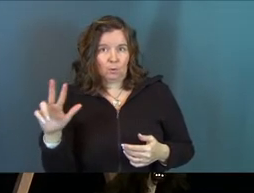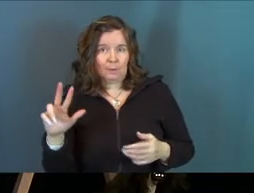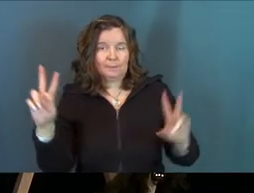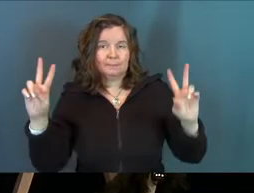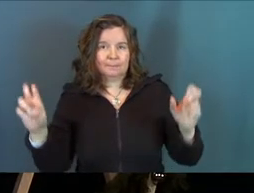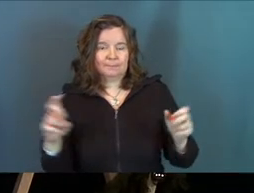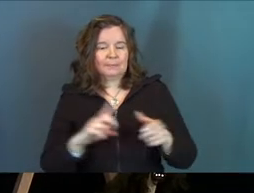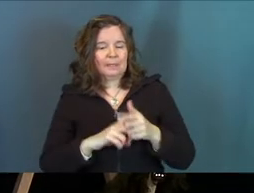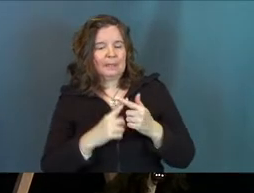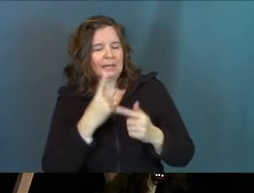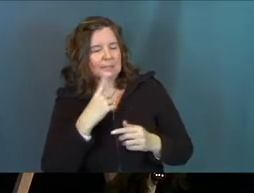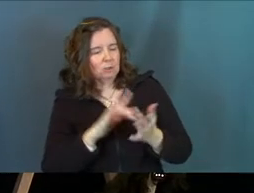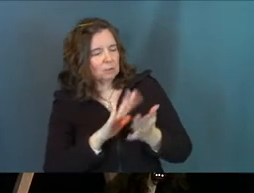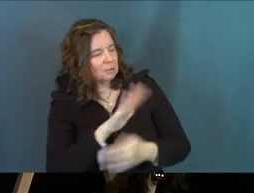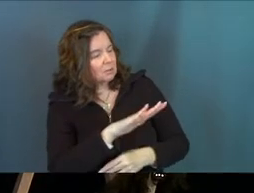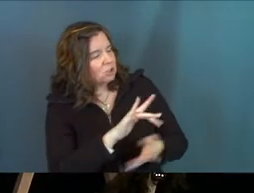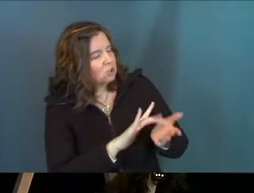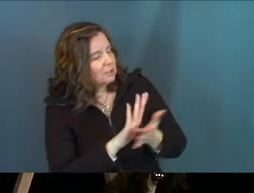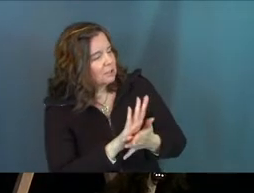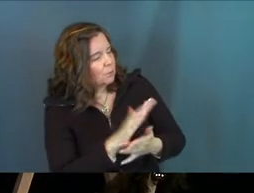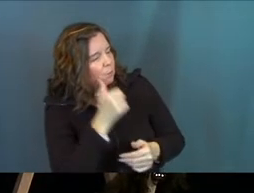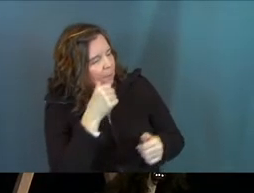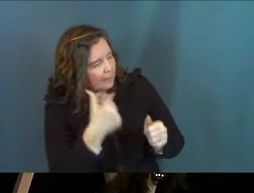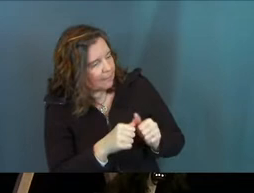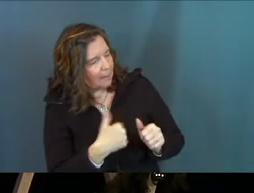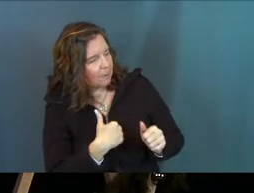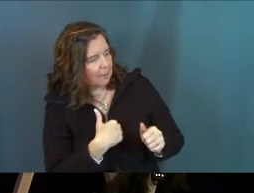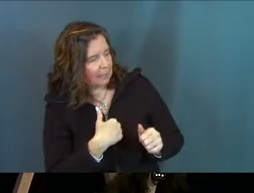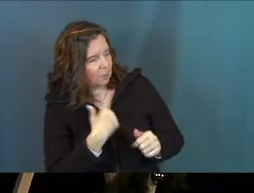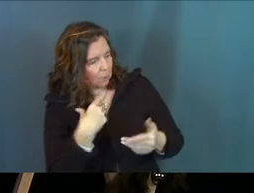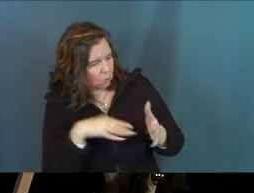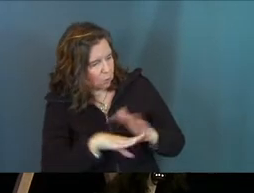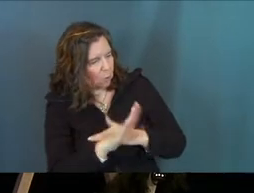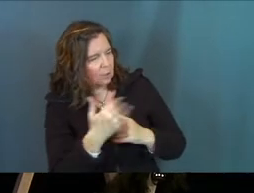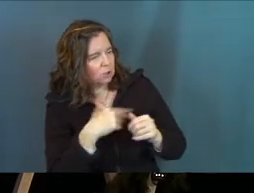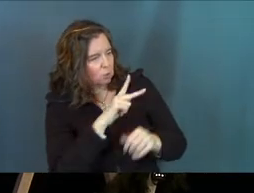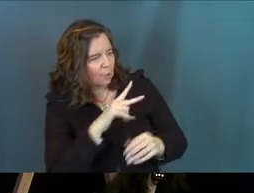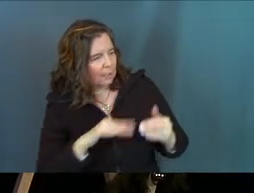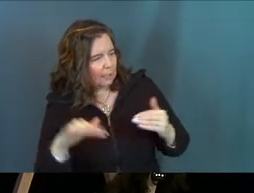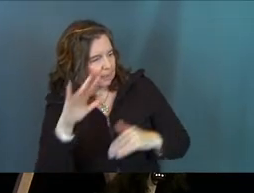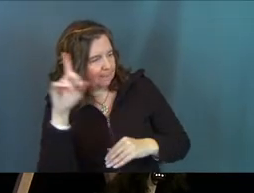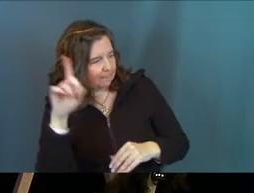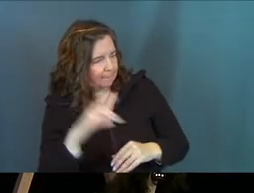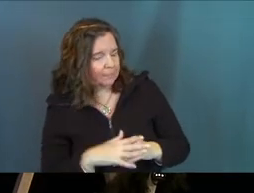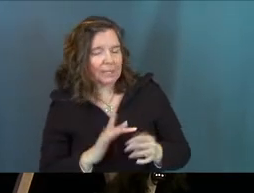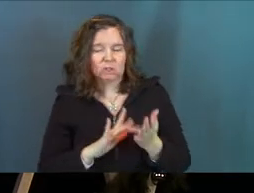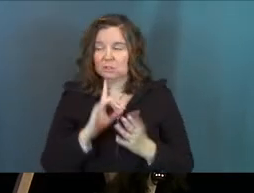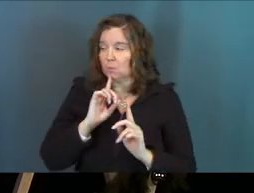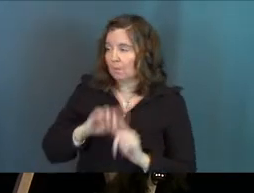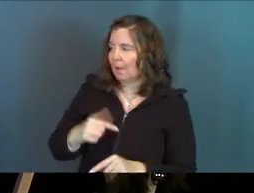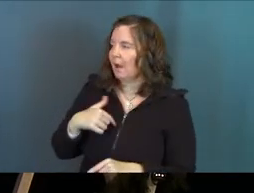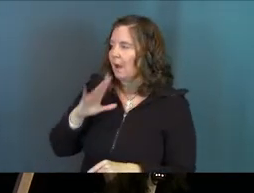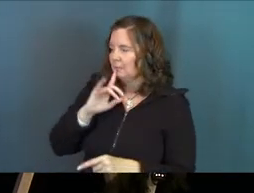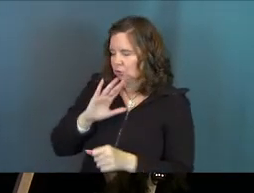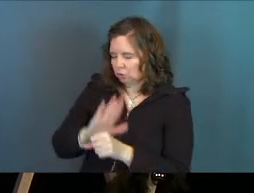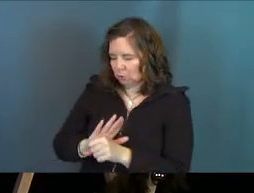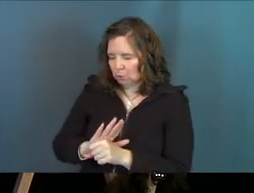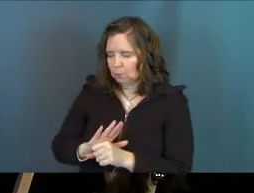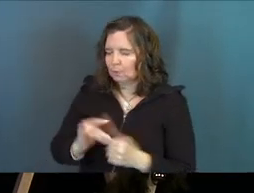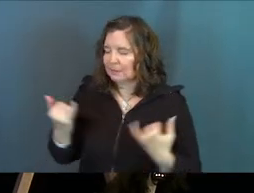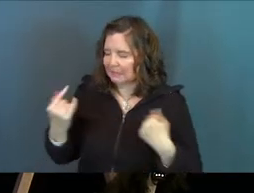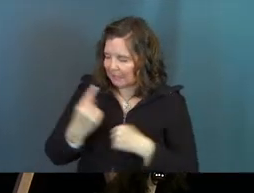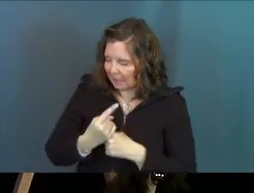said, the criminal said to Jesus, Jesus, remember me when you come into your kingdom. And Jesus replied, I assure